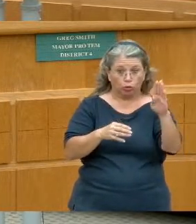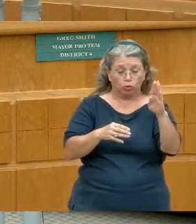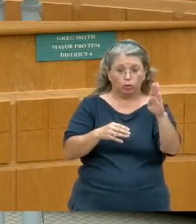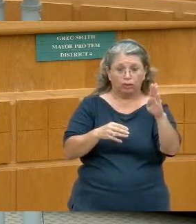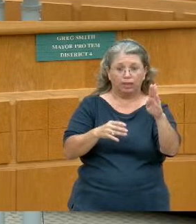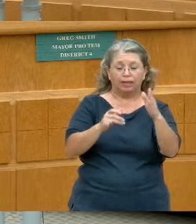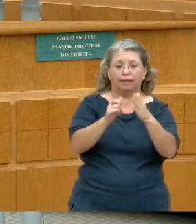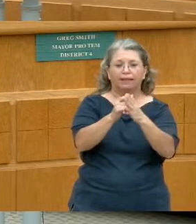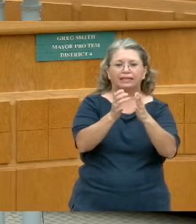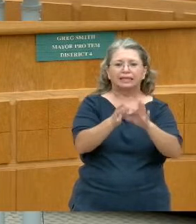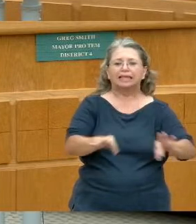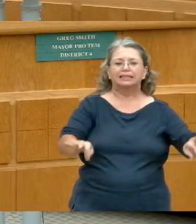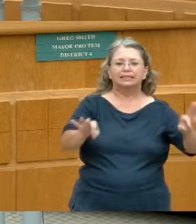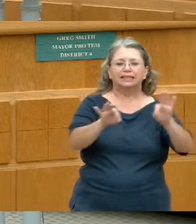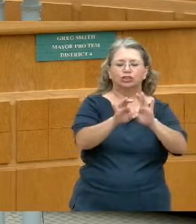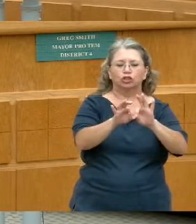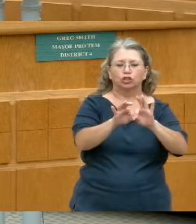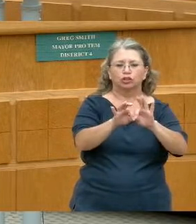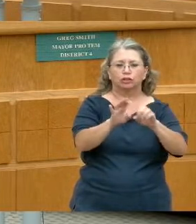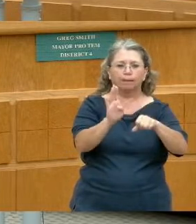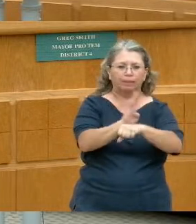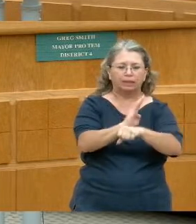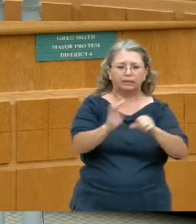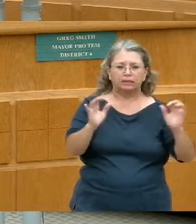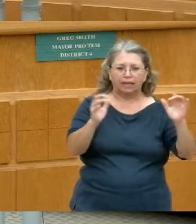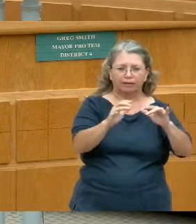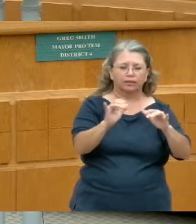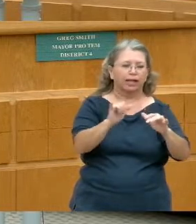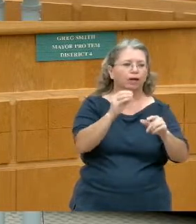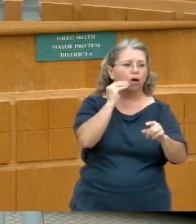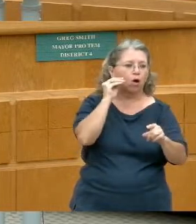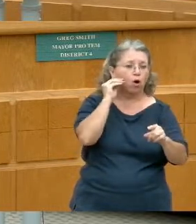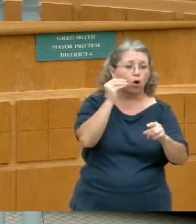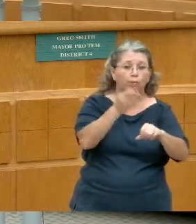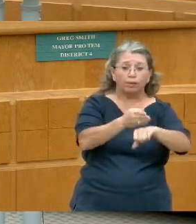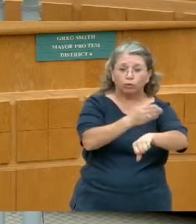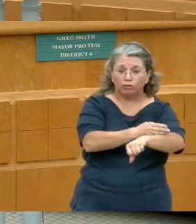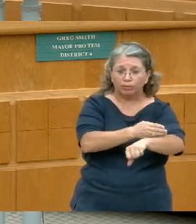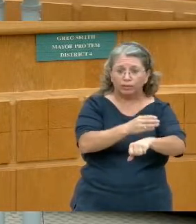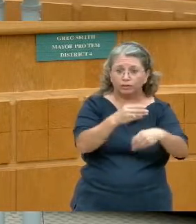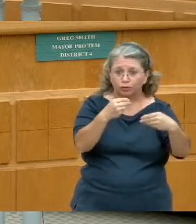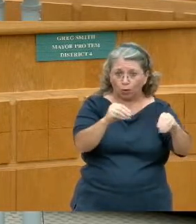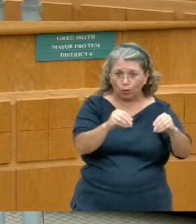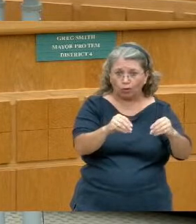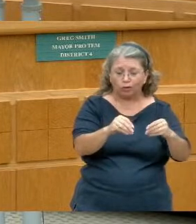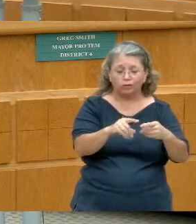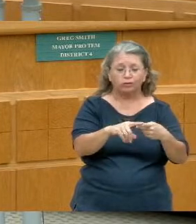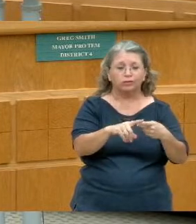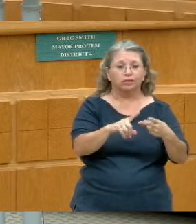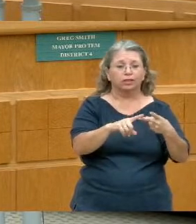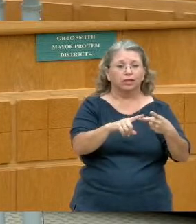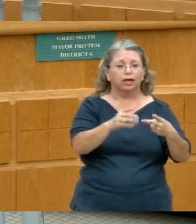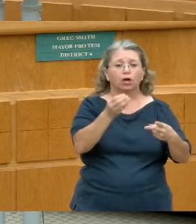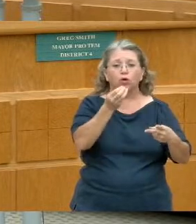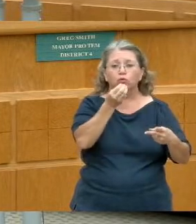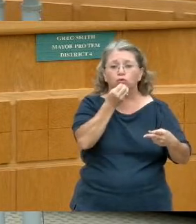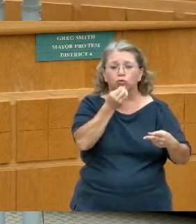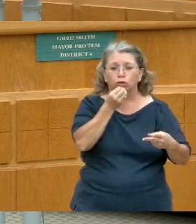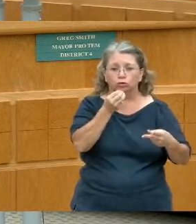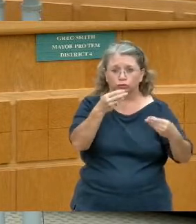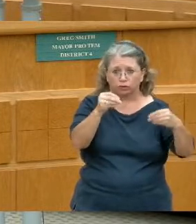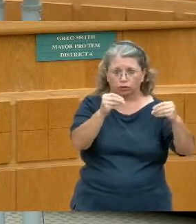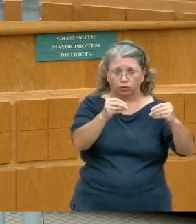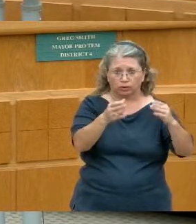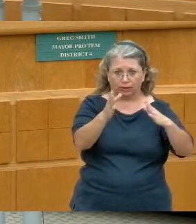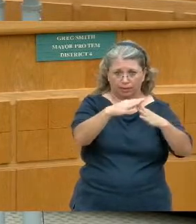essential gatherings, and these are businesses. So we have home improvement stores at the top, and we have grocery stores also here at the top.